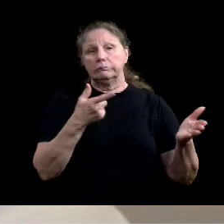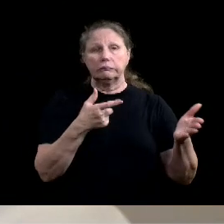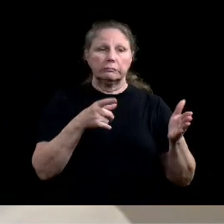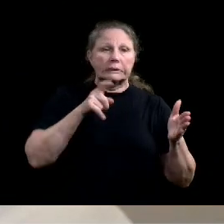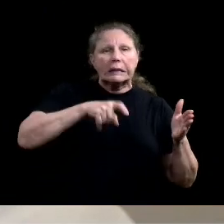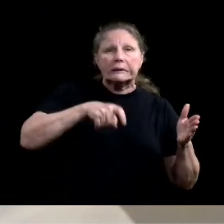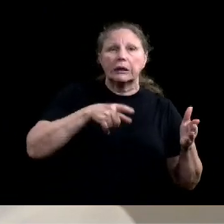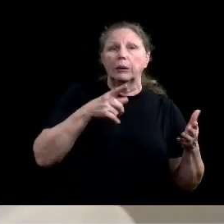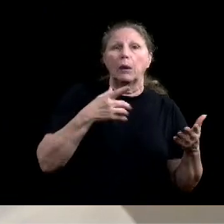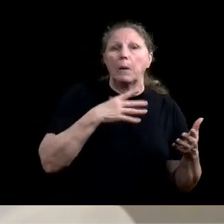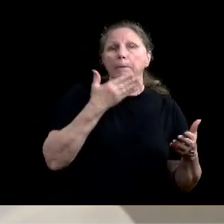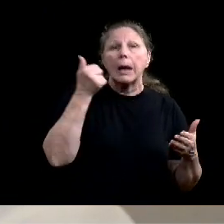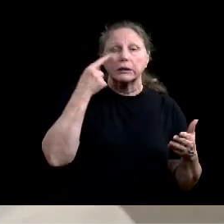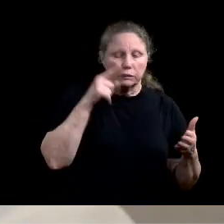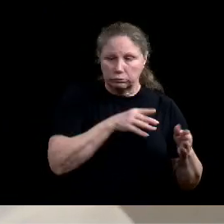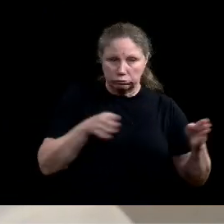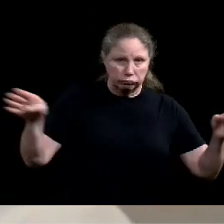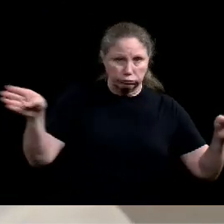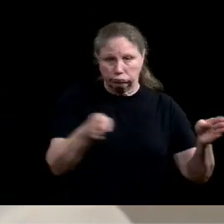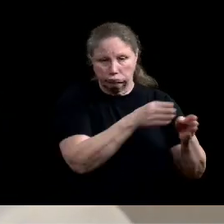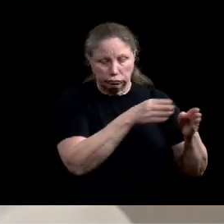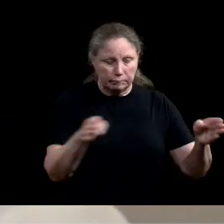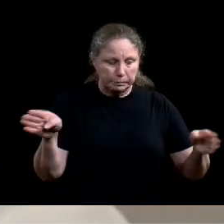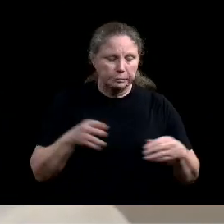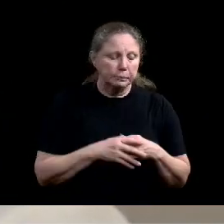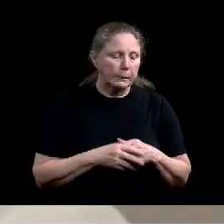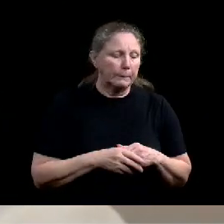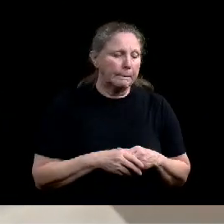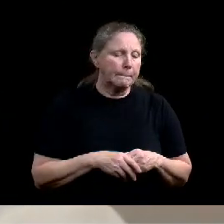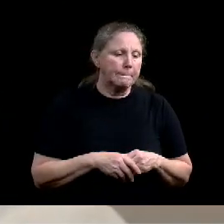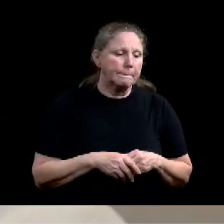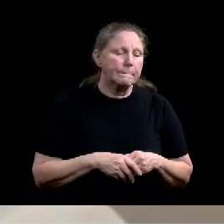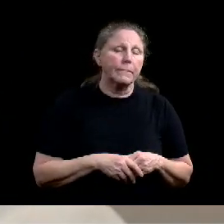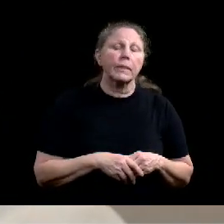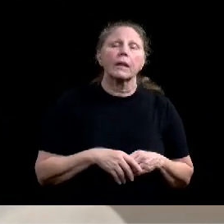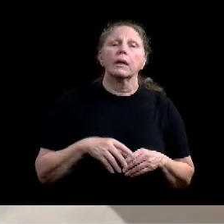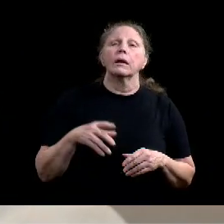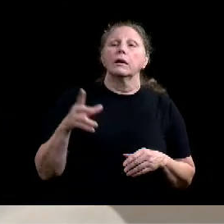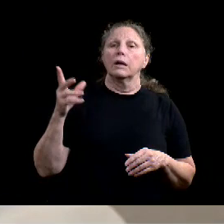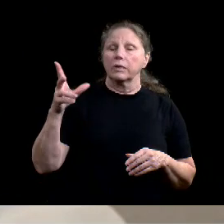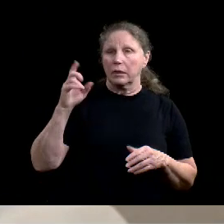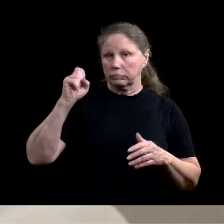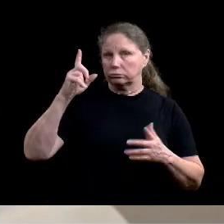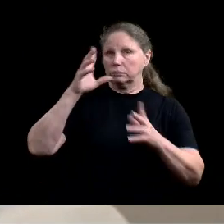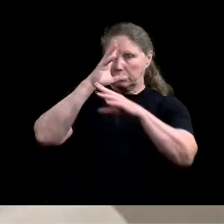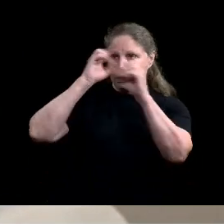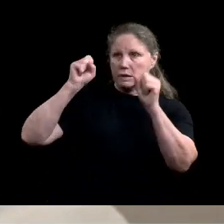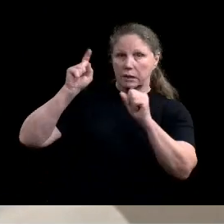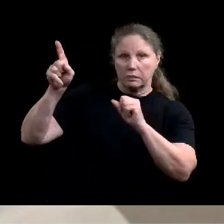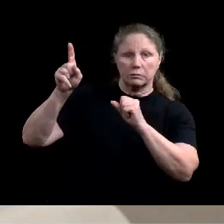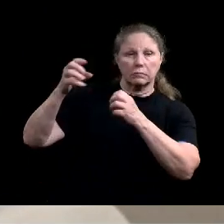at the White House guidelines and compared them with the other guidelines that are available.